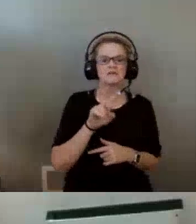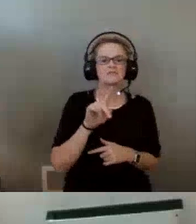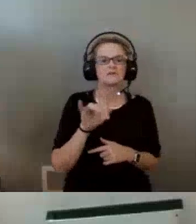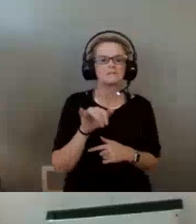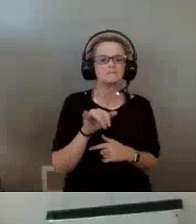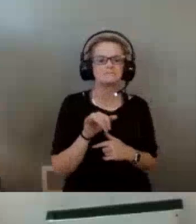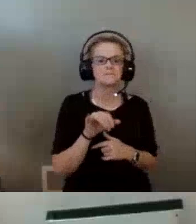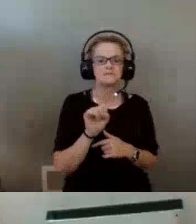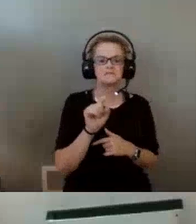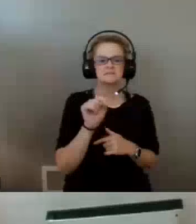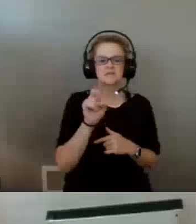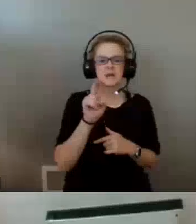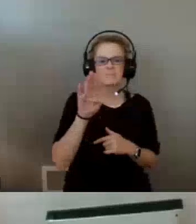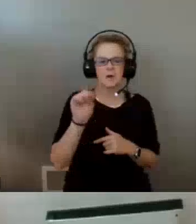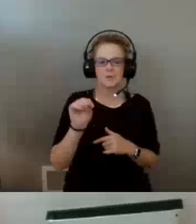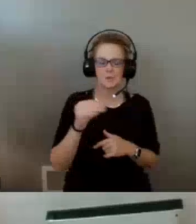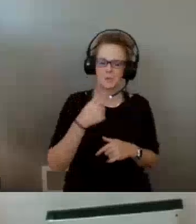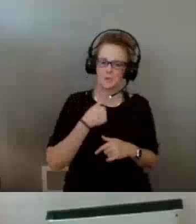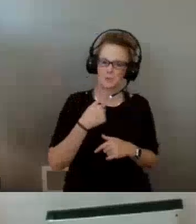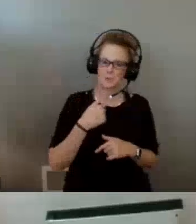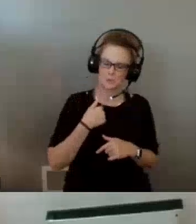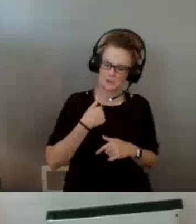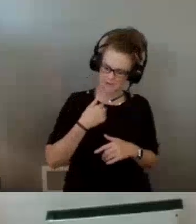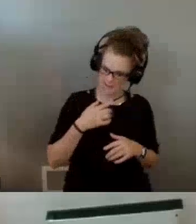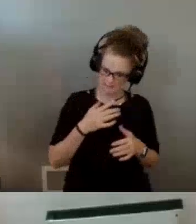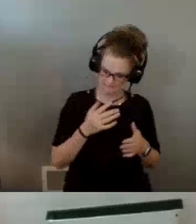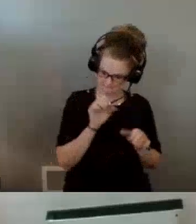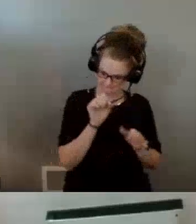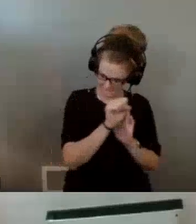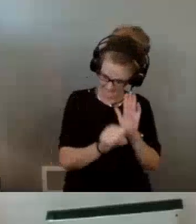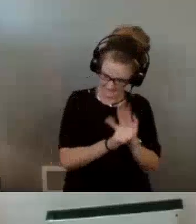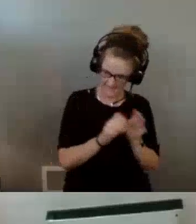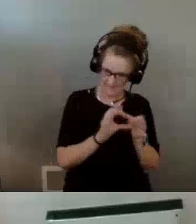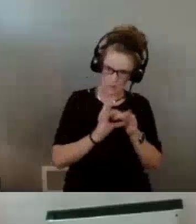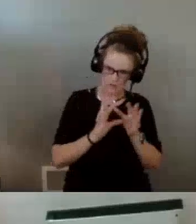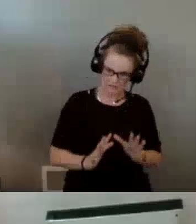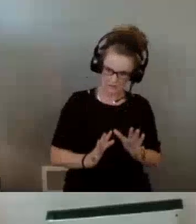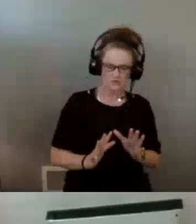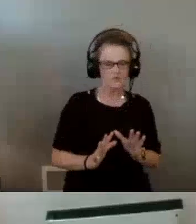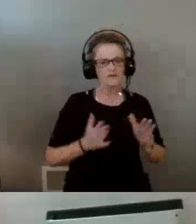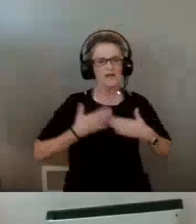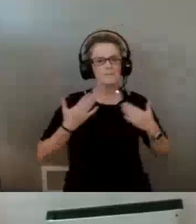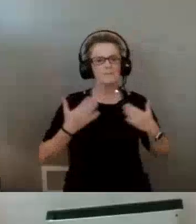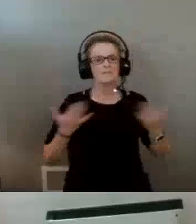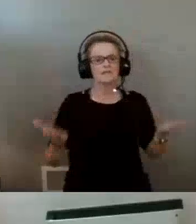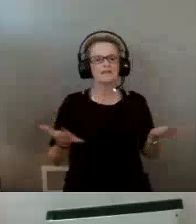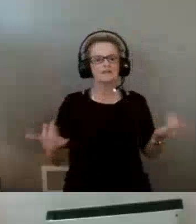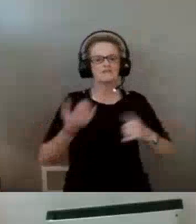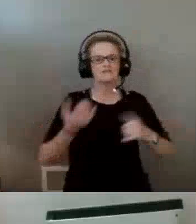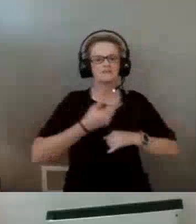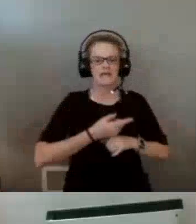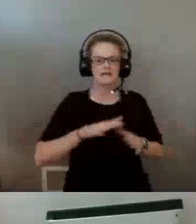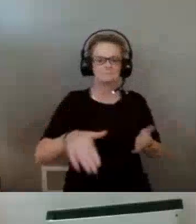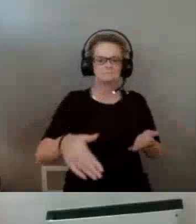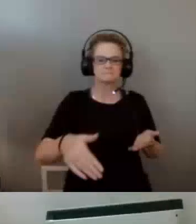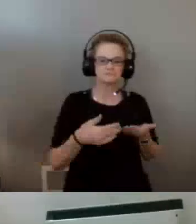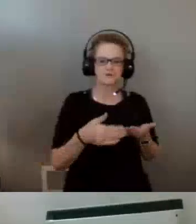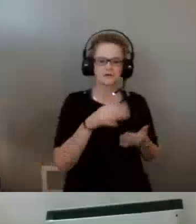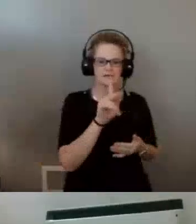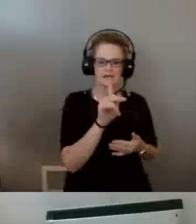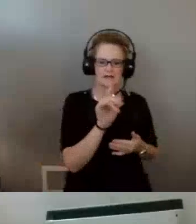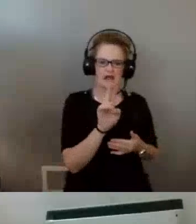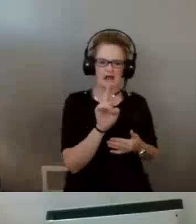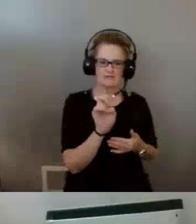homeless coordinator. I'm delighted to have you here today, and I'm excited to be joined by our guest speaker, Karen Rice from